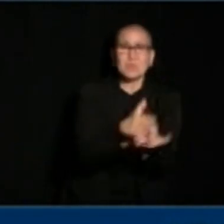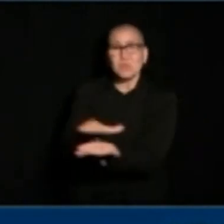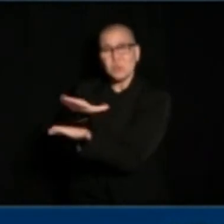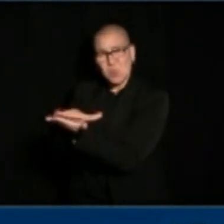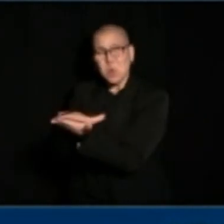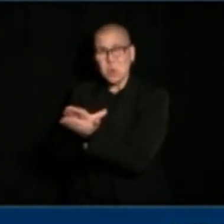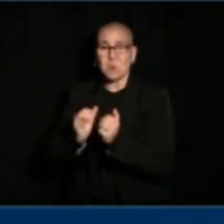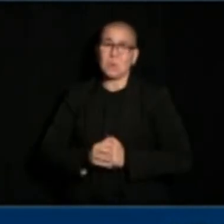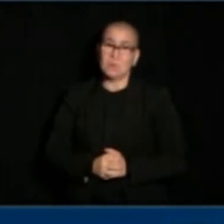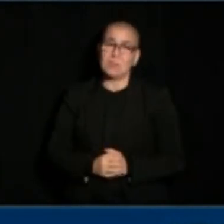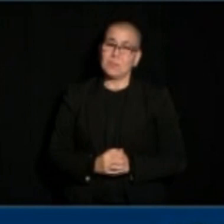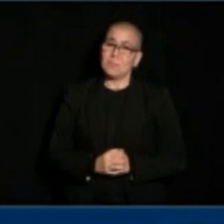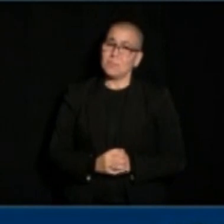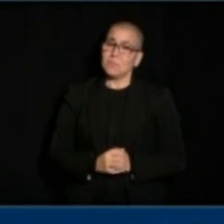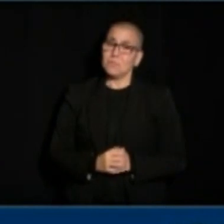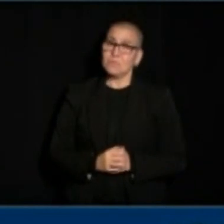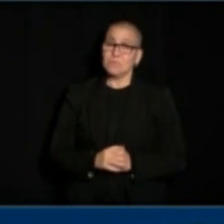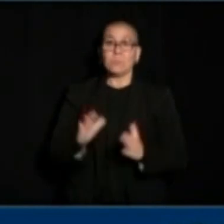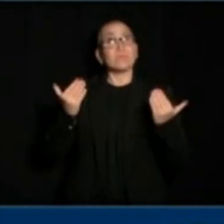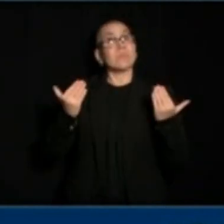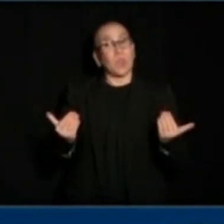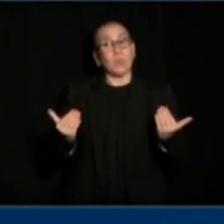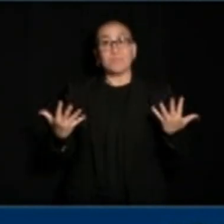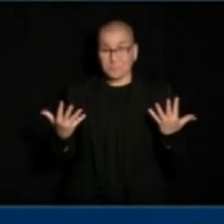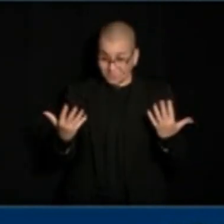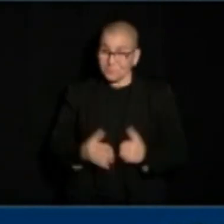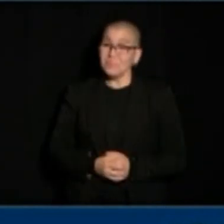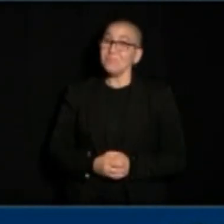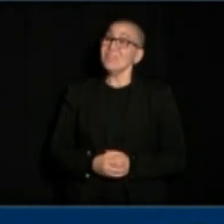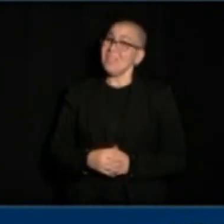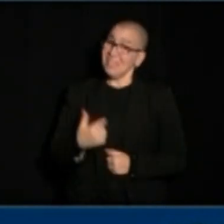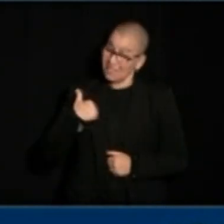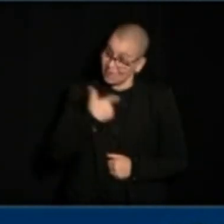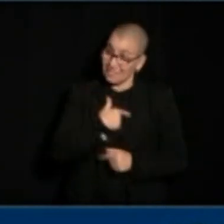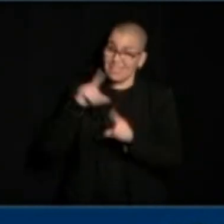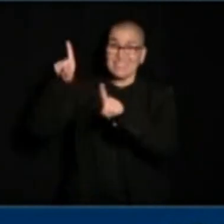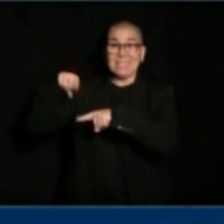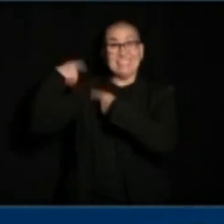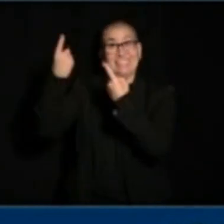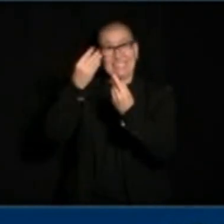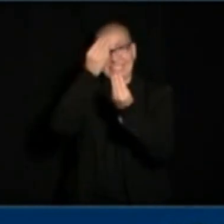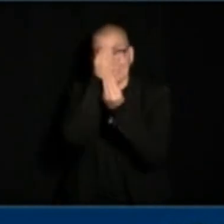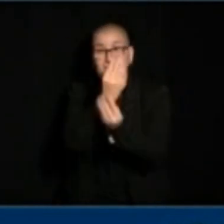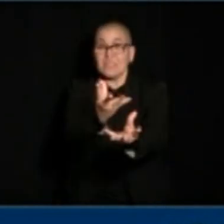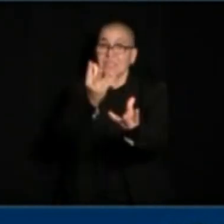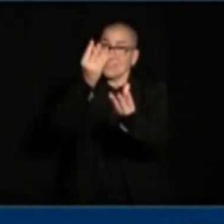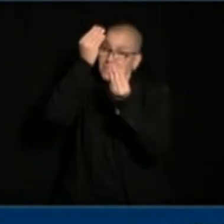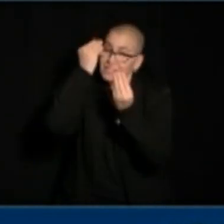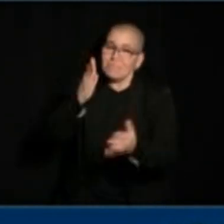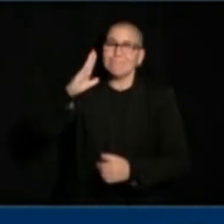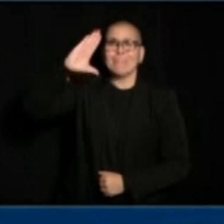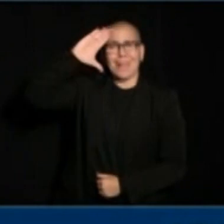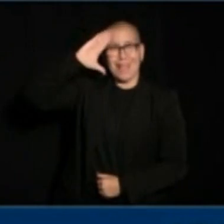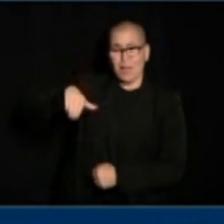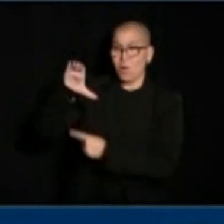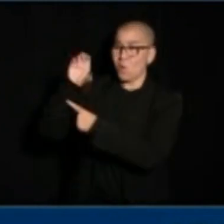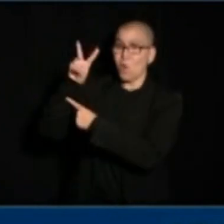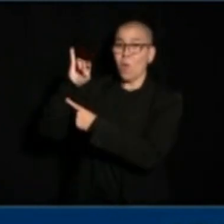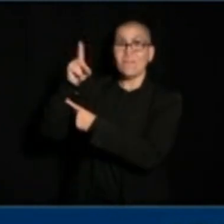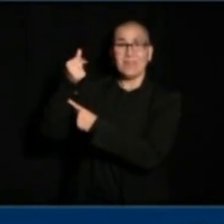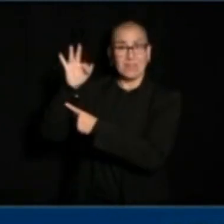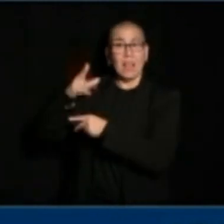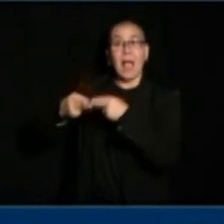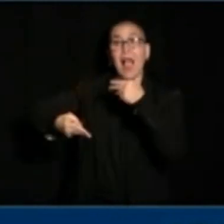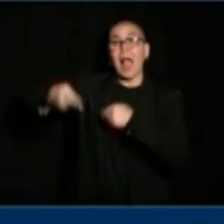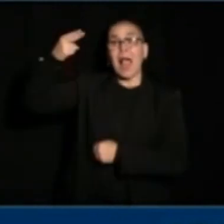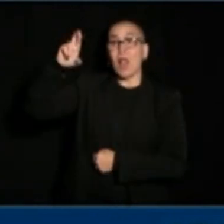So here's what we've asked all along as we've tried to understand COVID. Who's most at risk and who can get it?